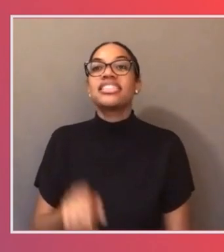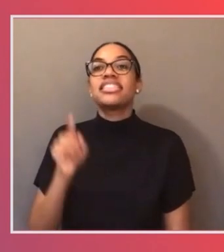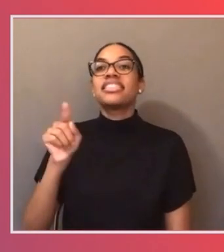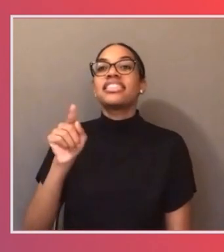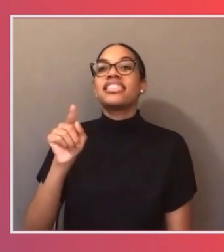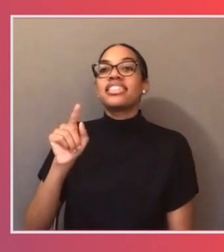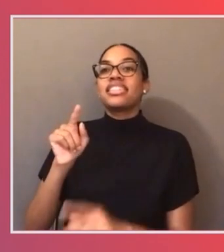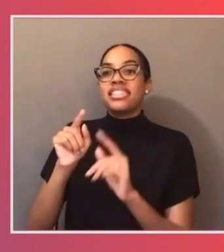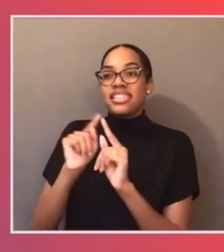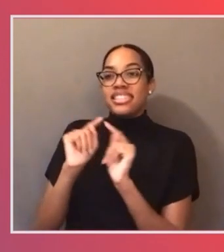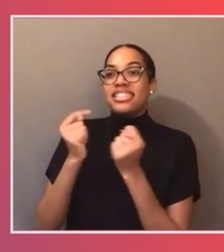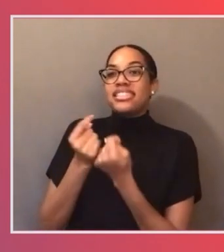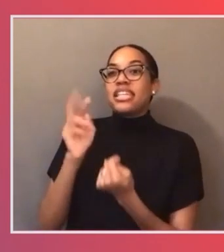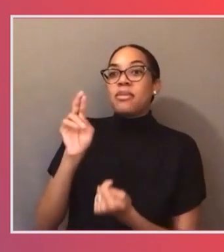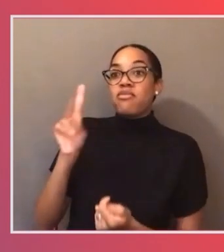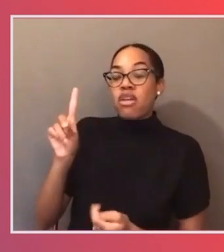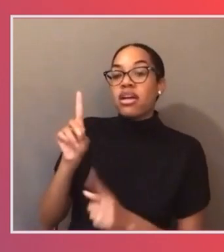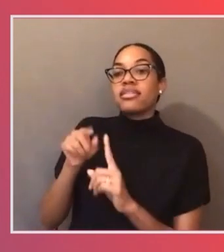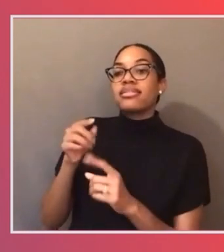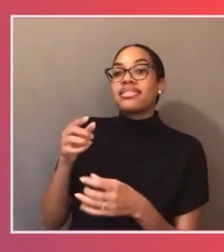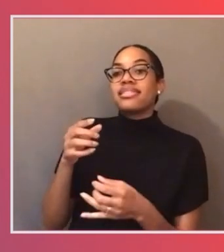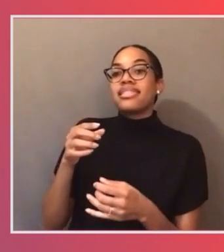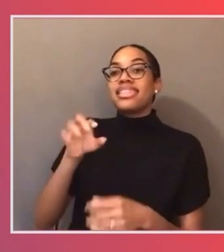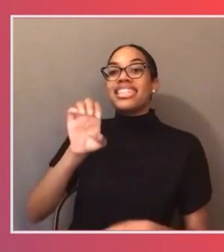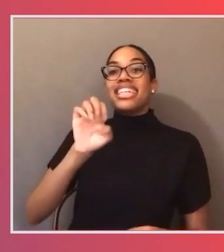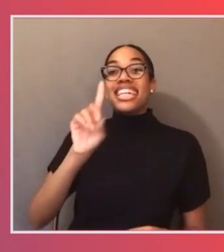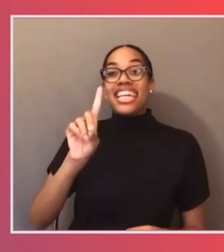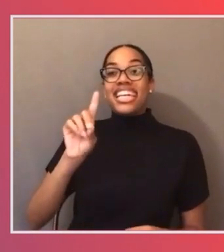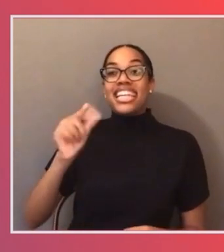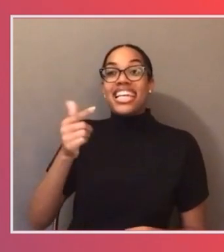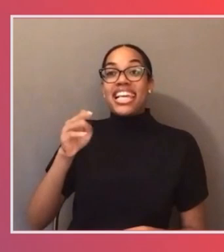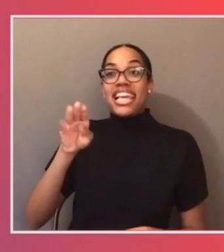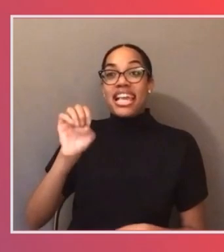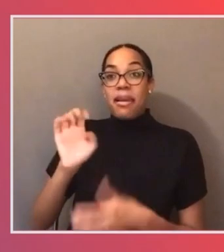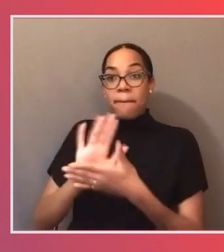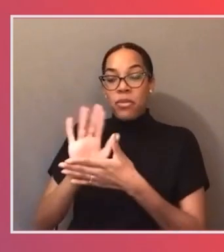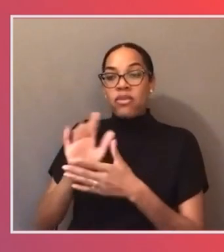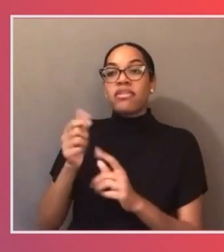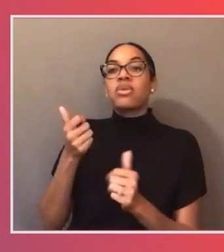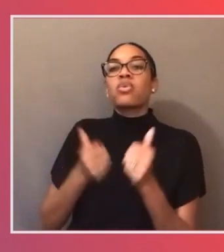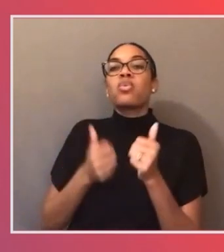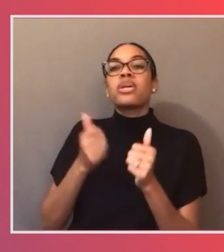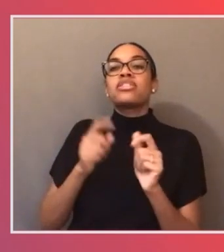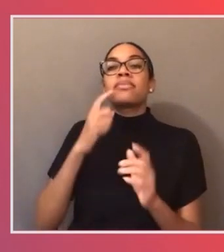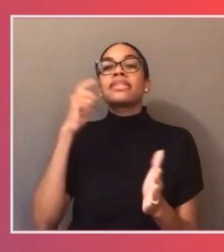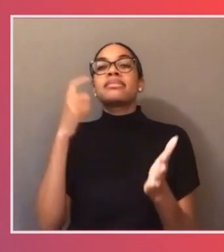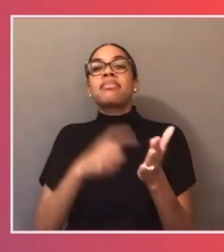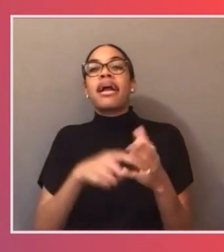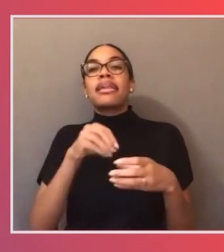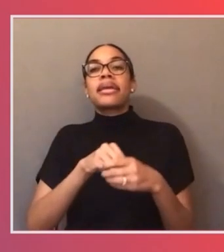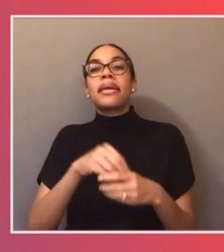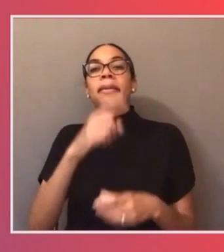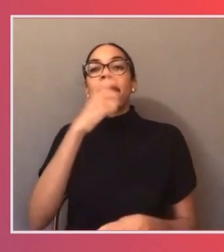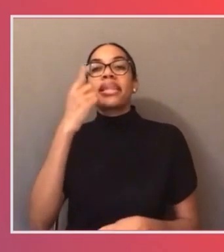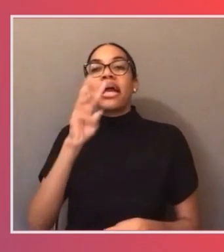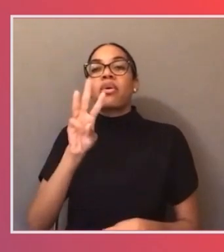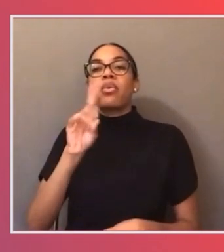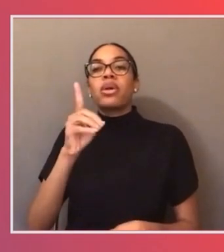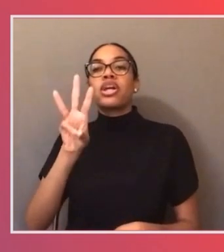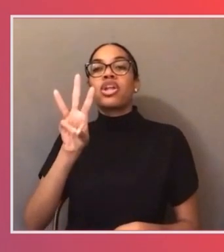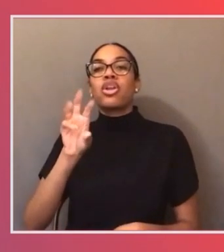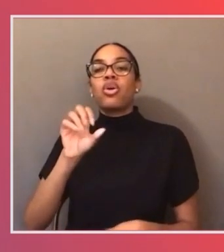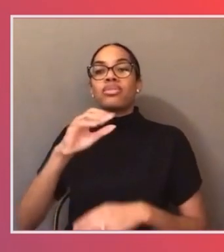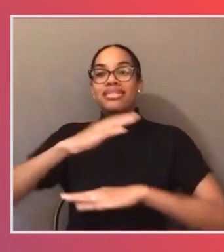Black Widow's desk? A, boxing gloves. B, brass knuckles.